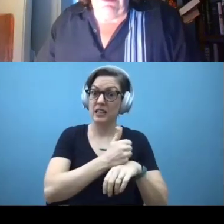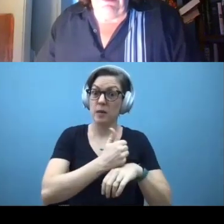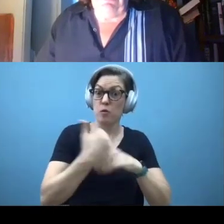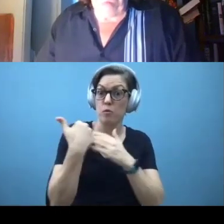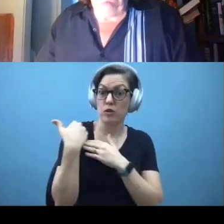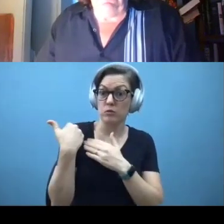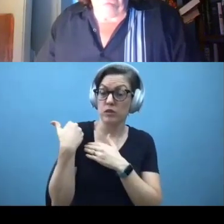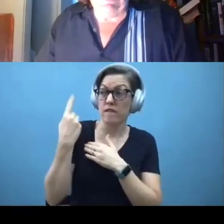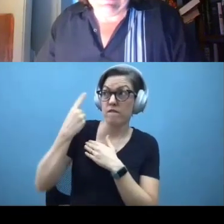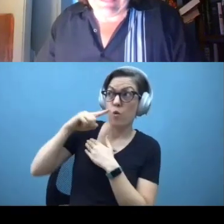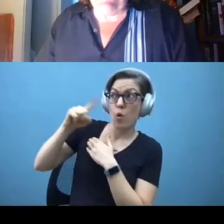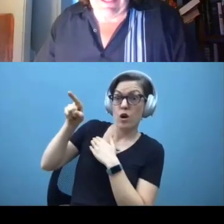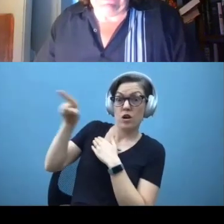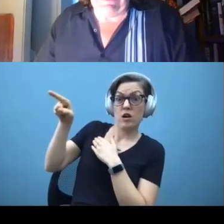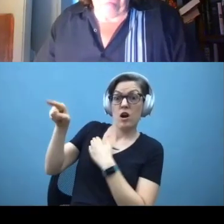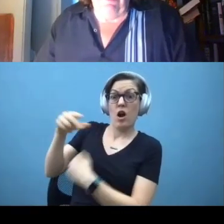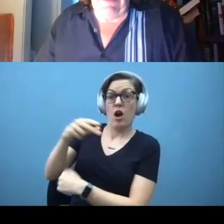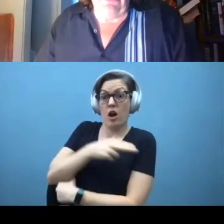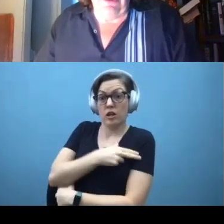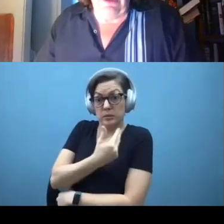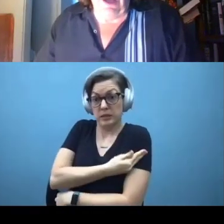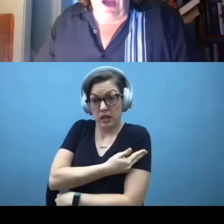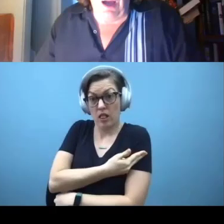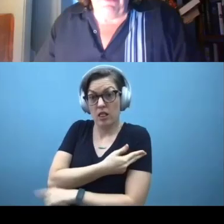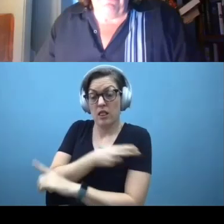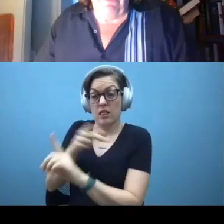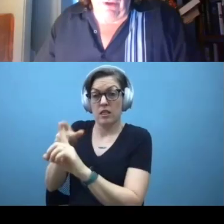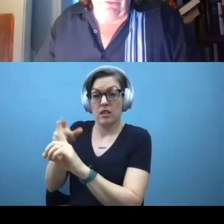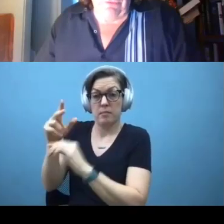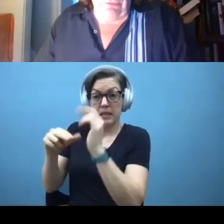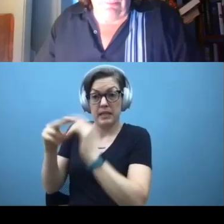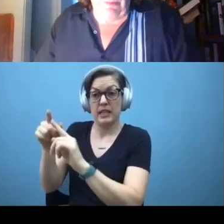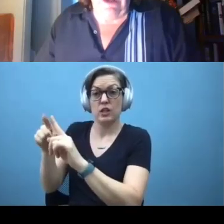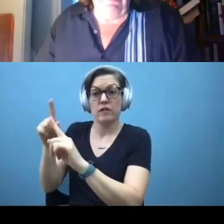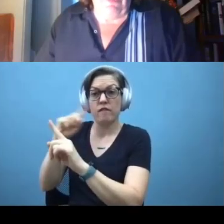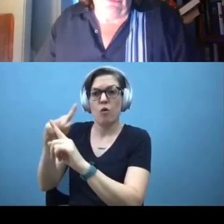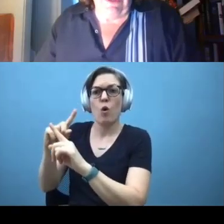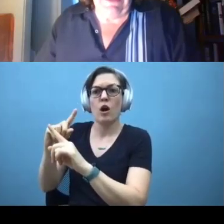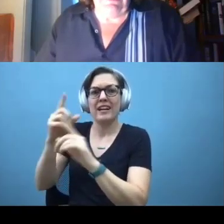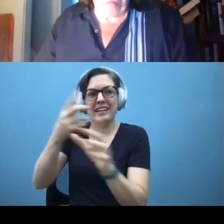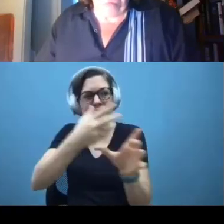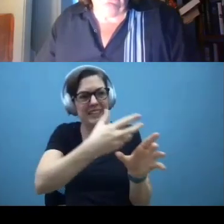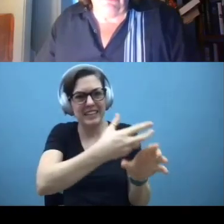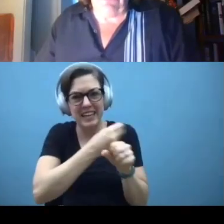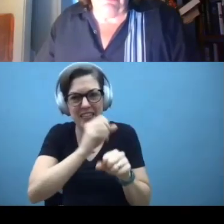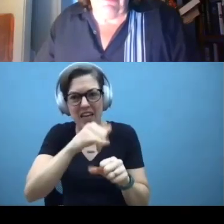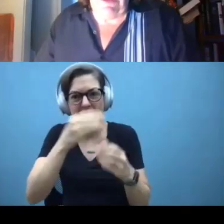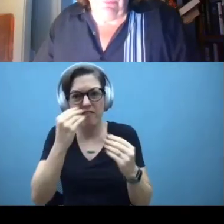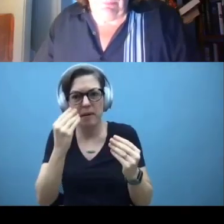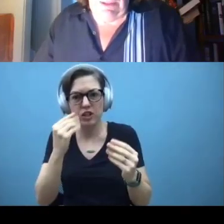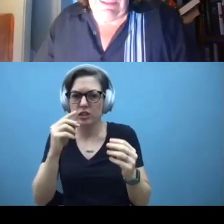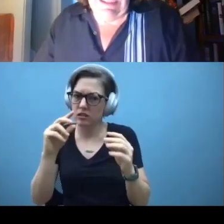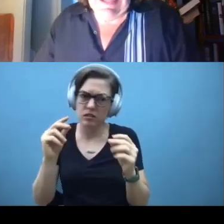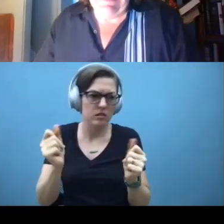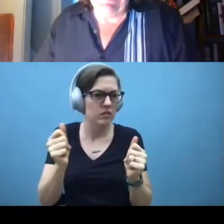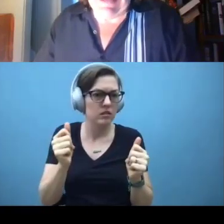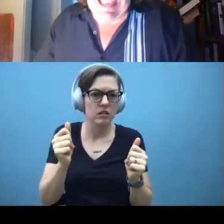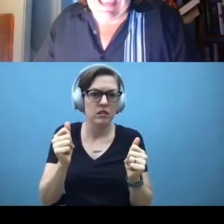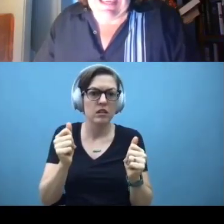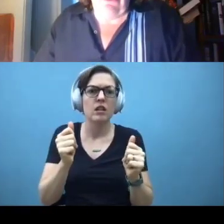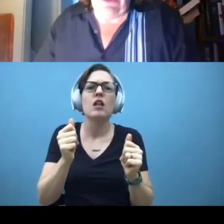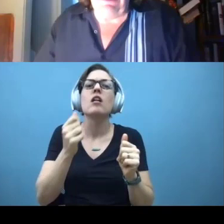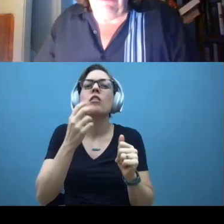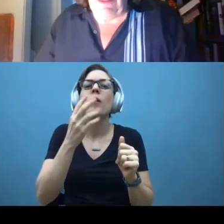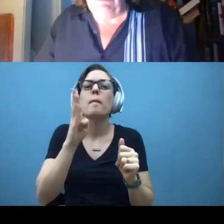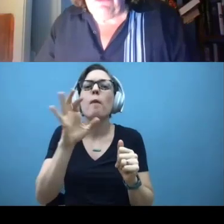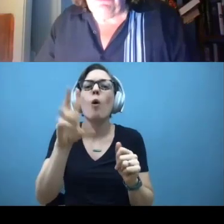facility to get that information up front. So the part in bold, an individual crisis prevention plan is an